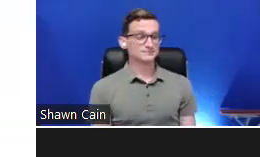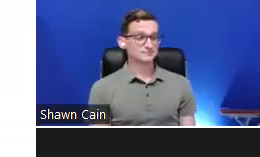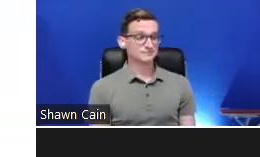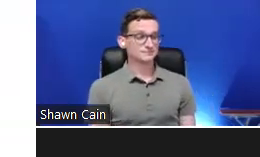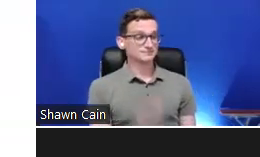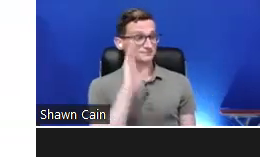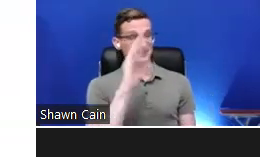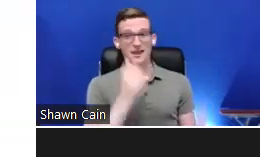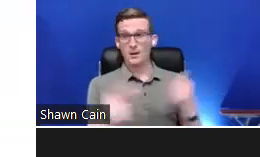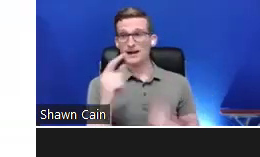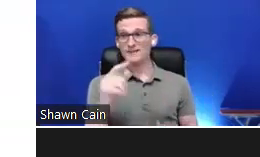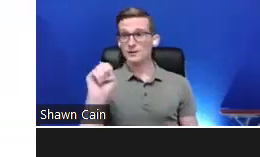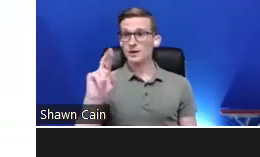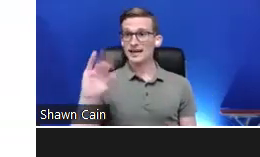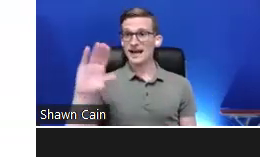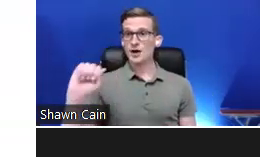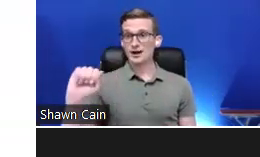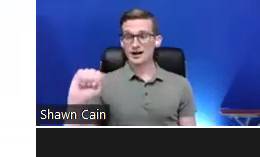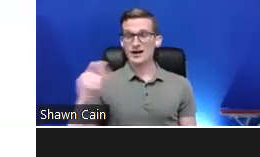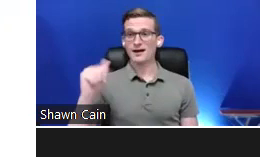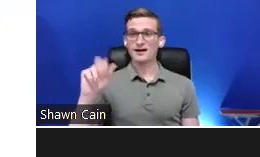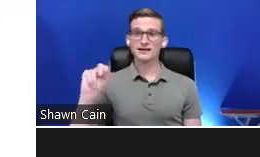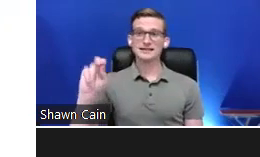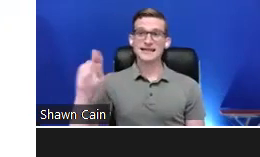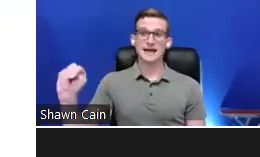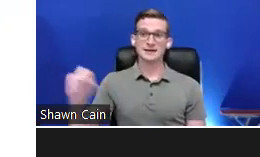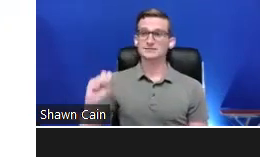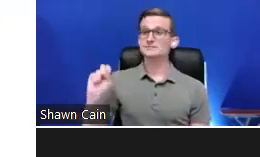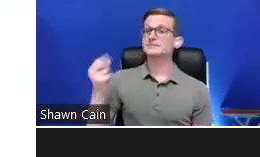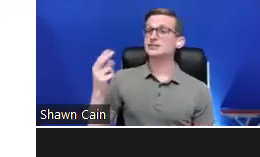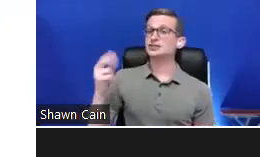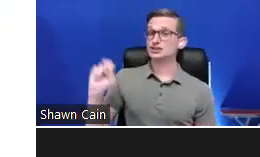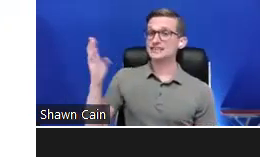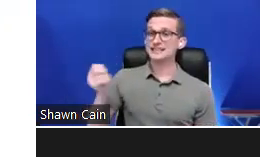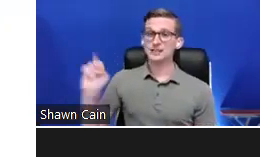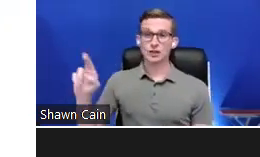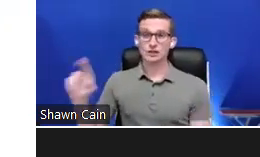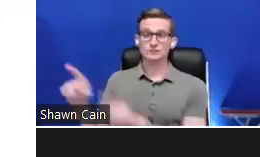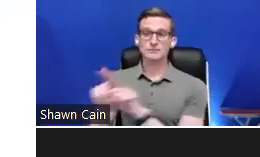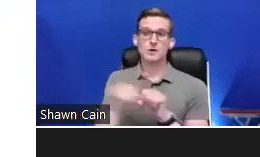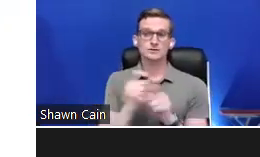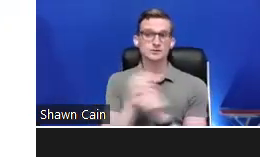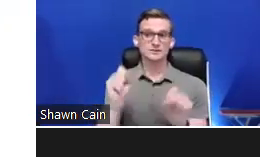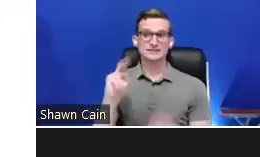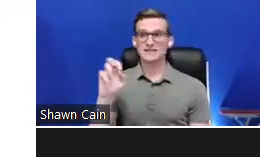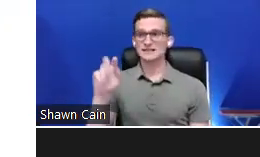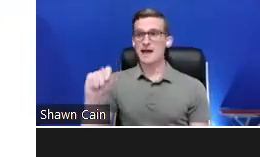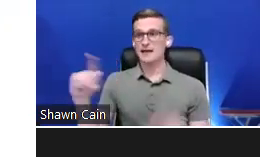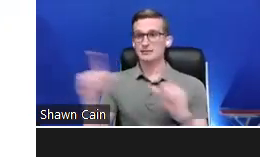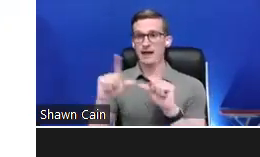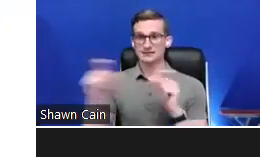Hello, everyone. Erica Gannett, she, her pronouns, also a Safety Net licensing manager. And I will